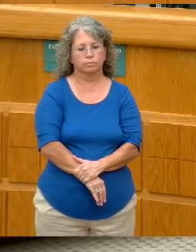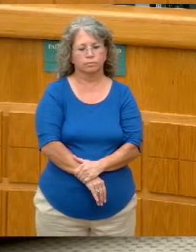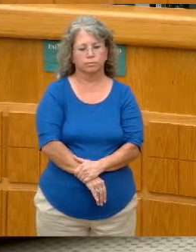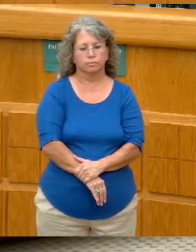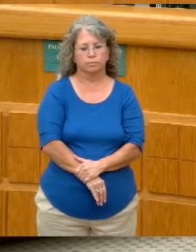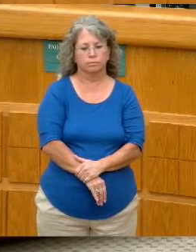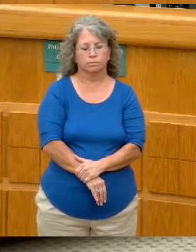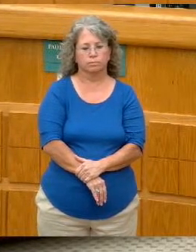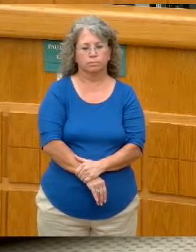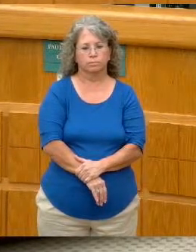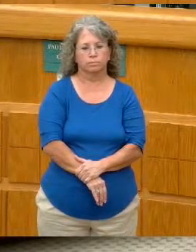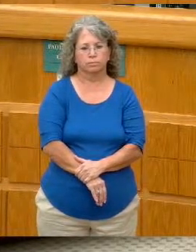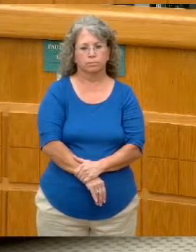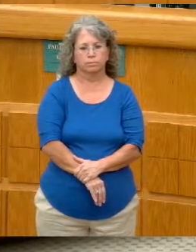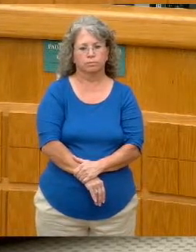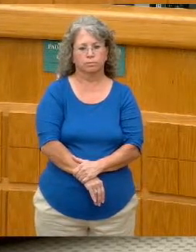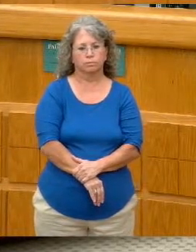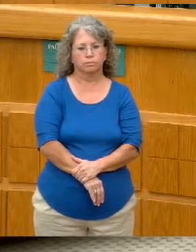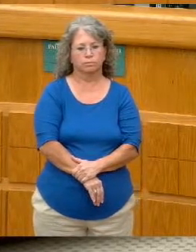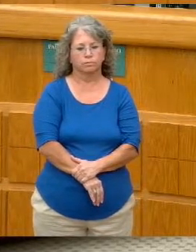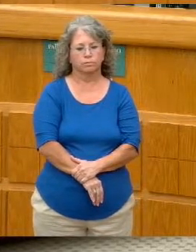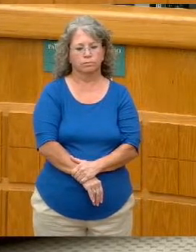Bird de la Universidad Texas A&M.